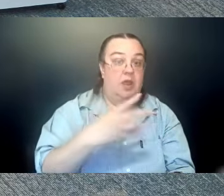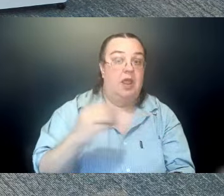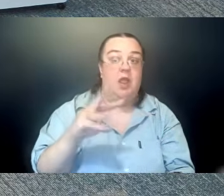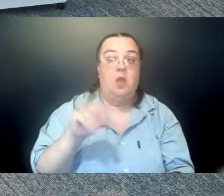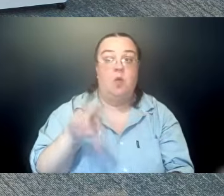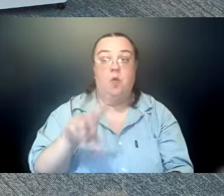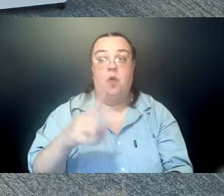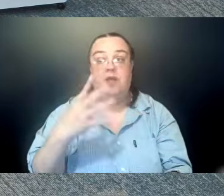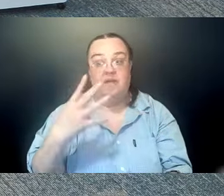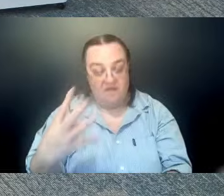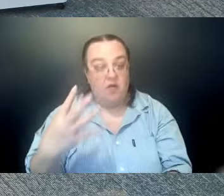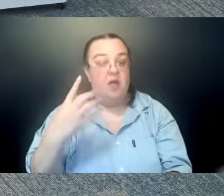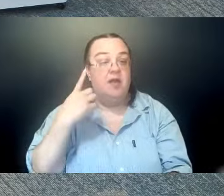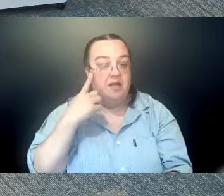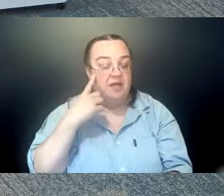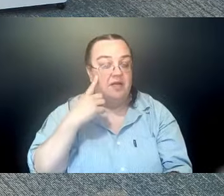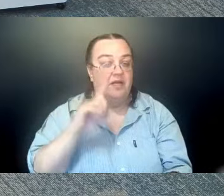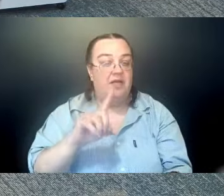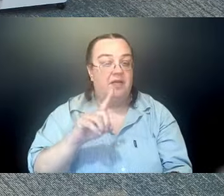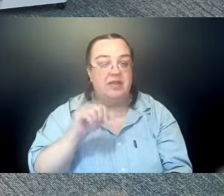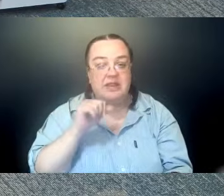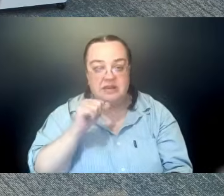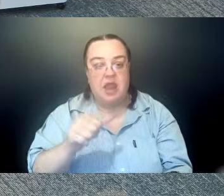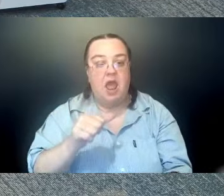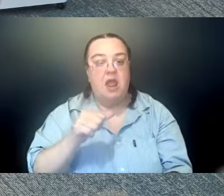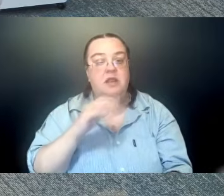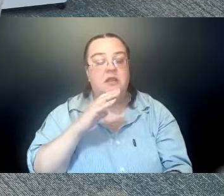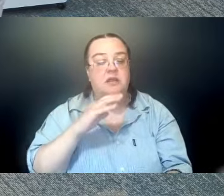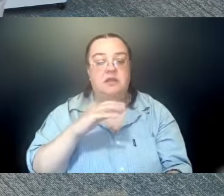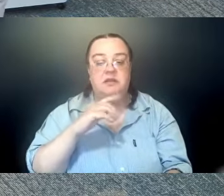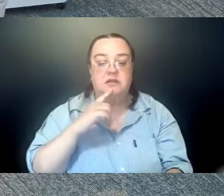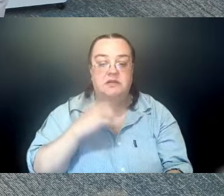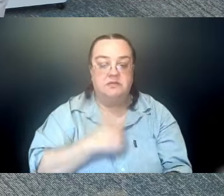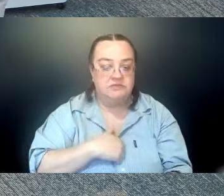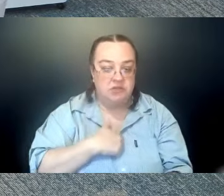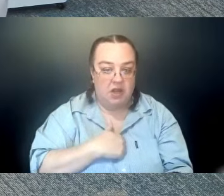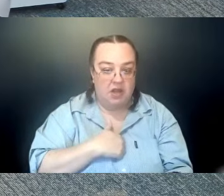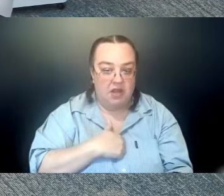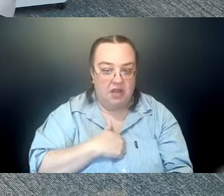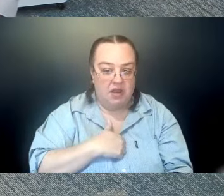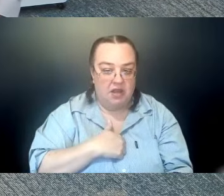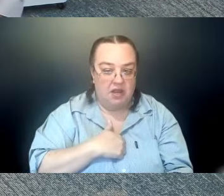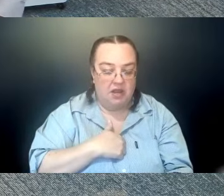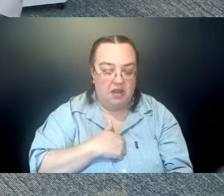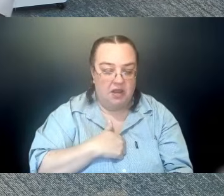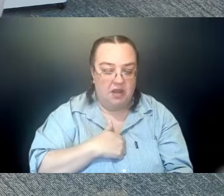for not excusing, I'm sorry? 1?